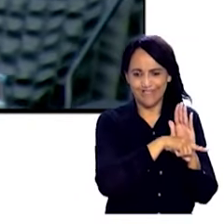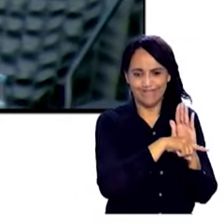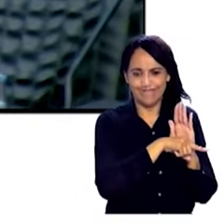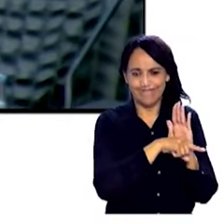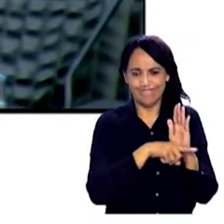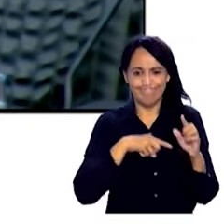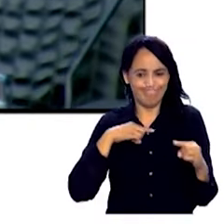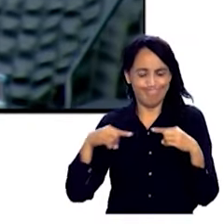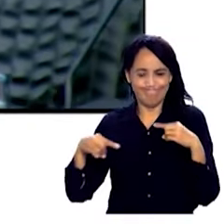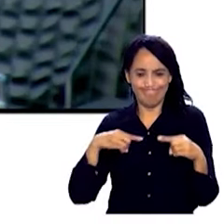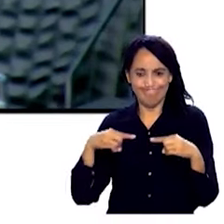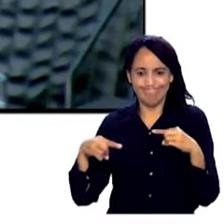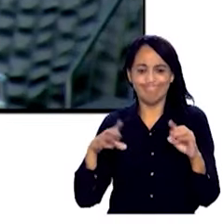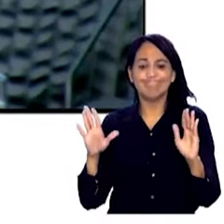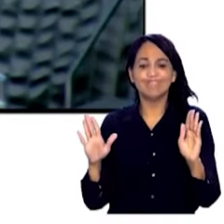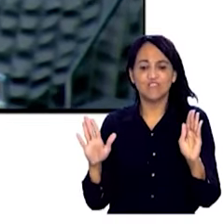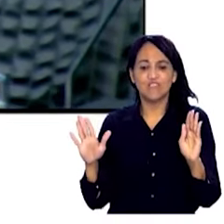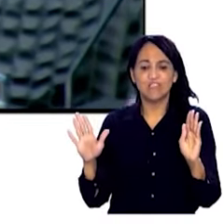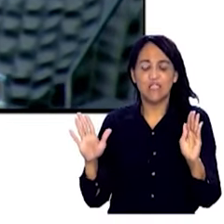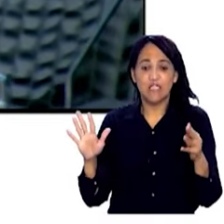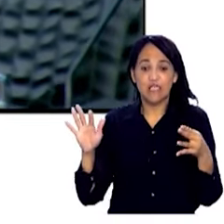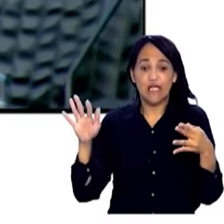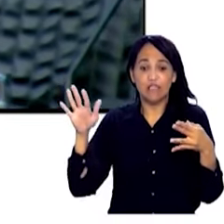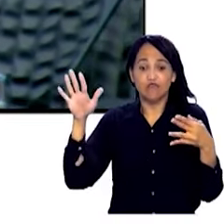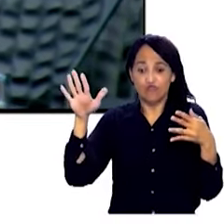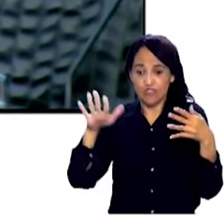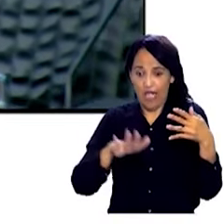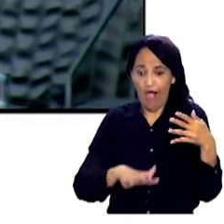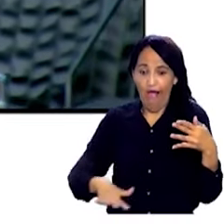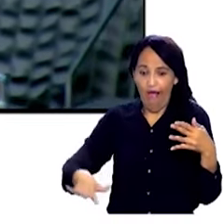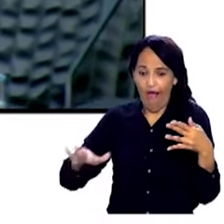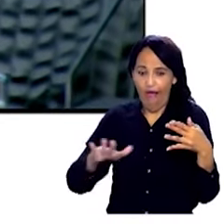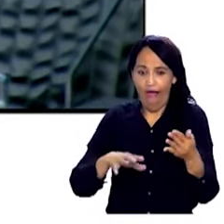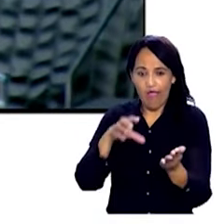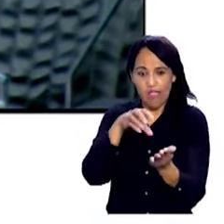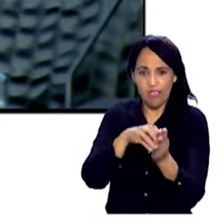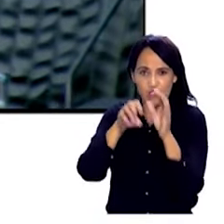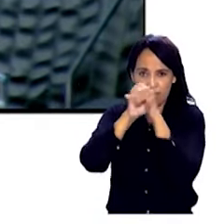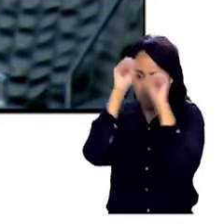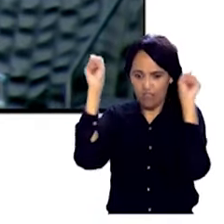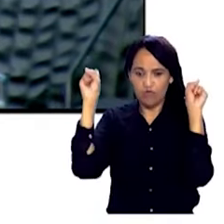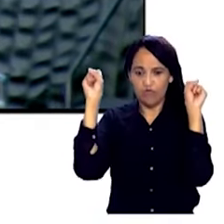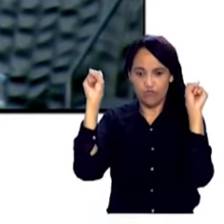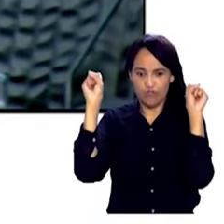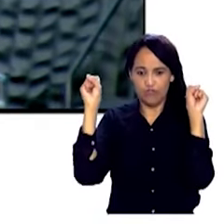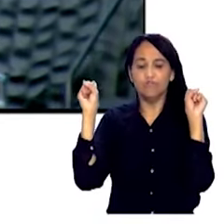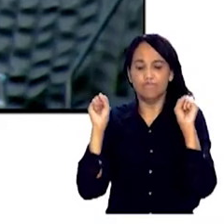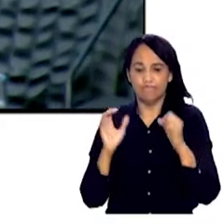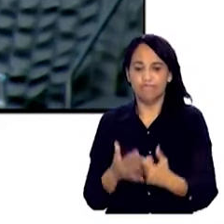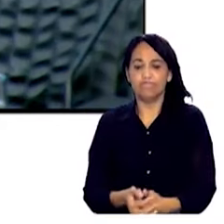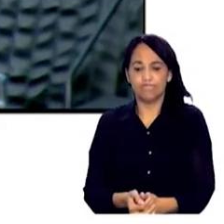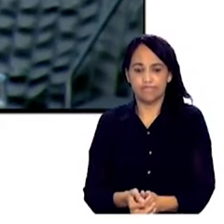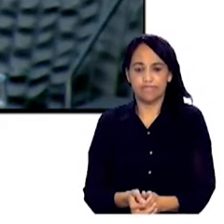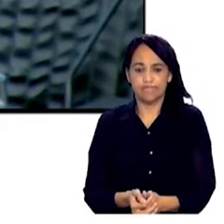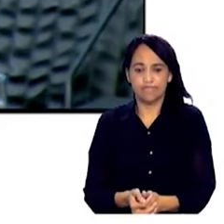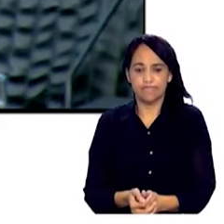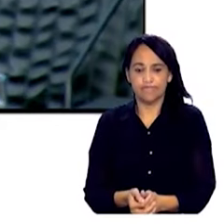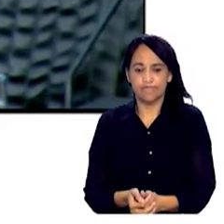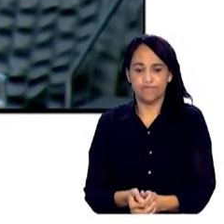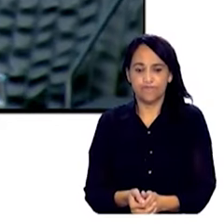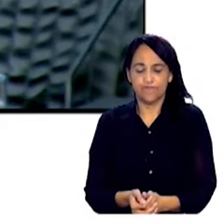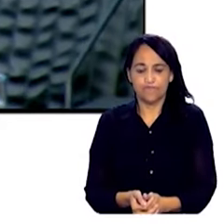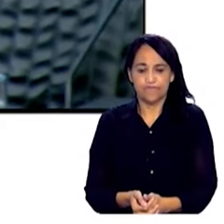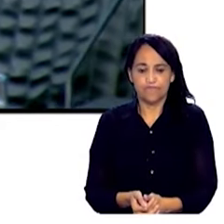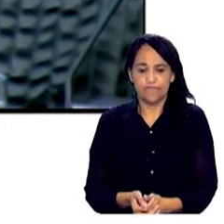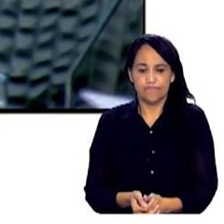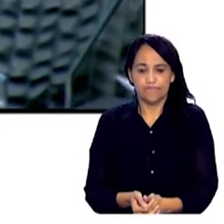jurisdiction the constitution gives the Supreme Court as with All Federal courts jurisdiction only over specified classes of